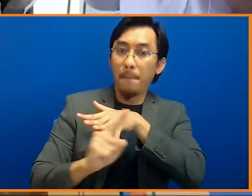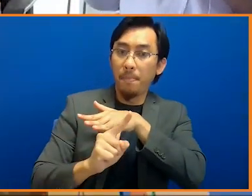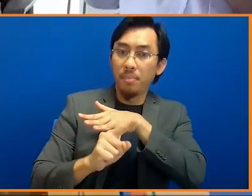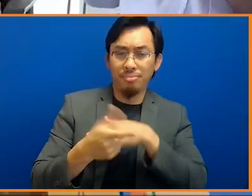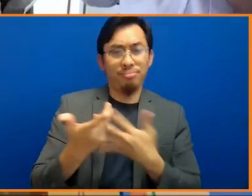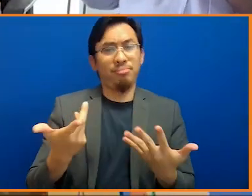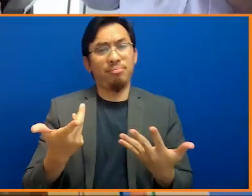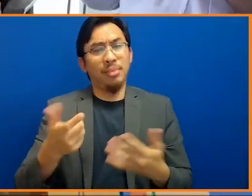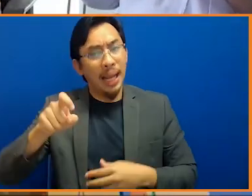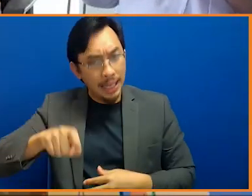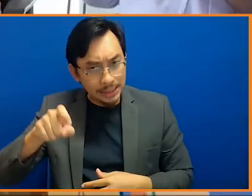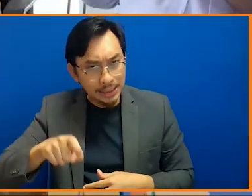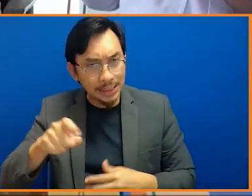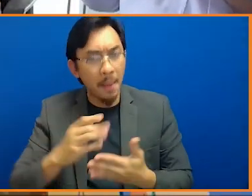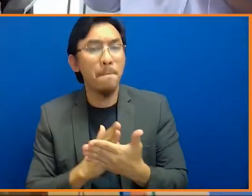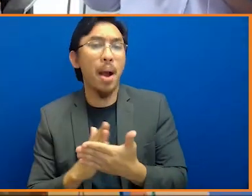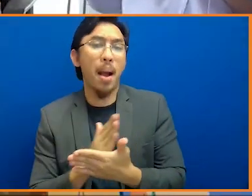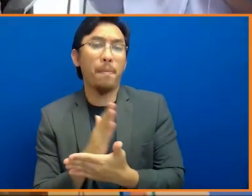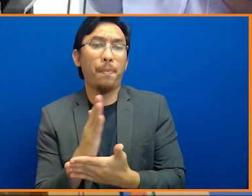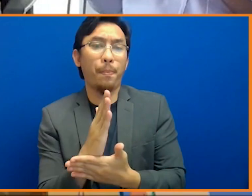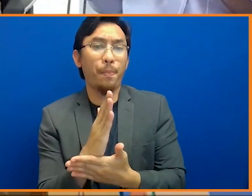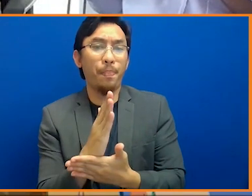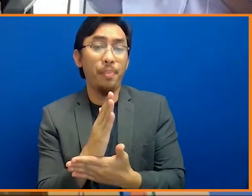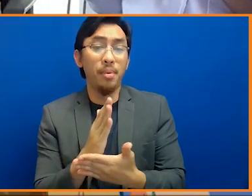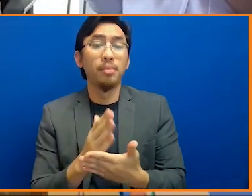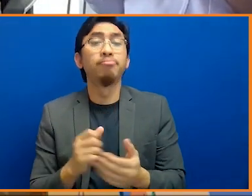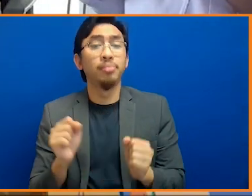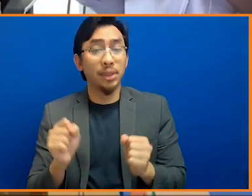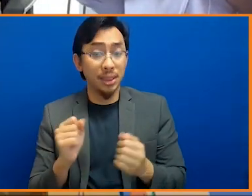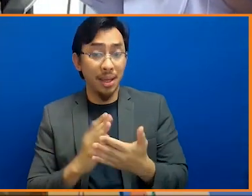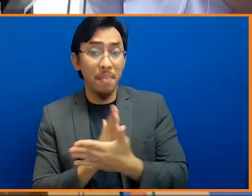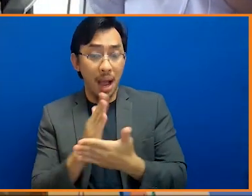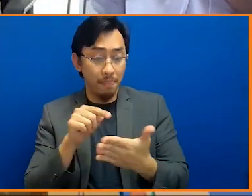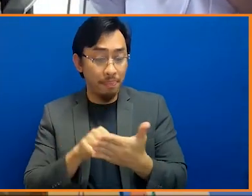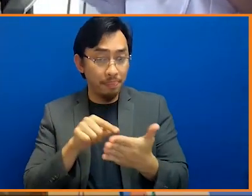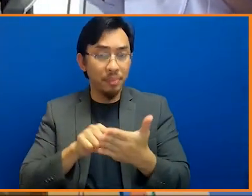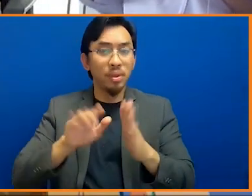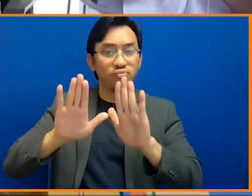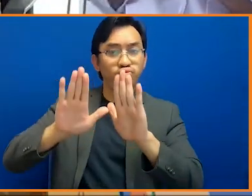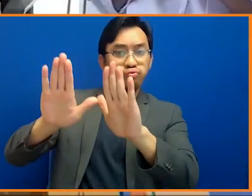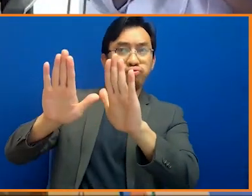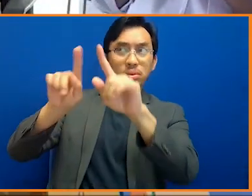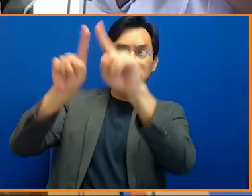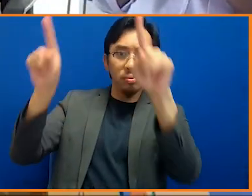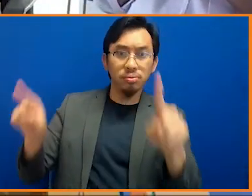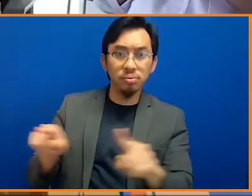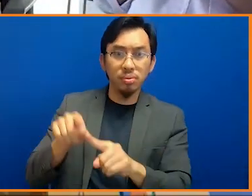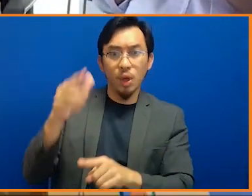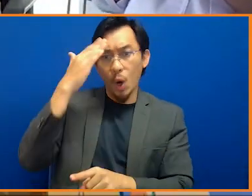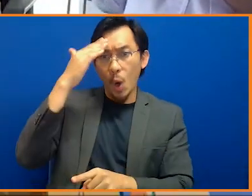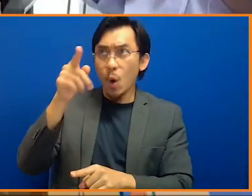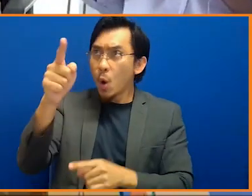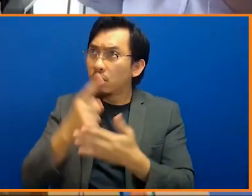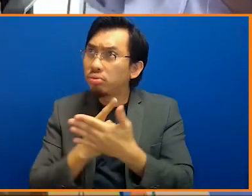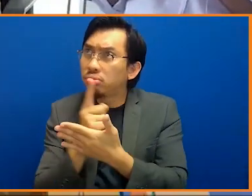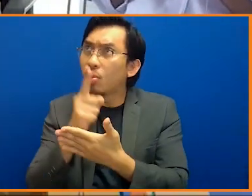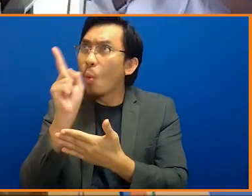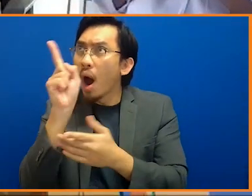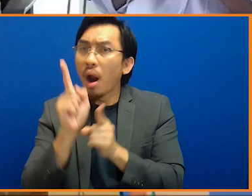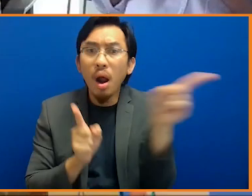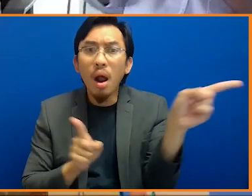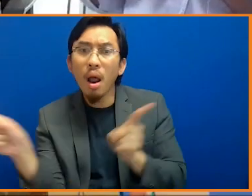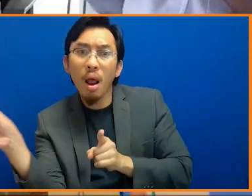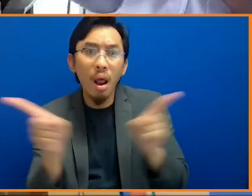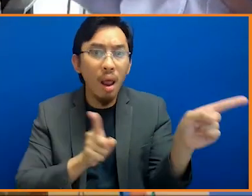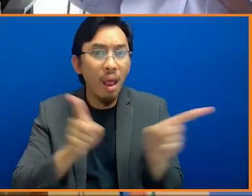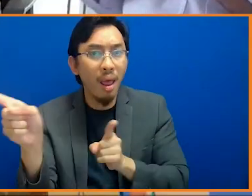building. Of course, we need a map. But map, of course, that's very static. We can change also